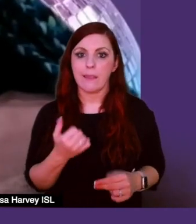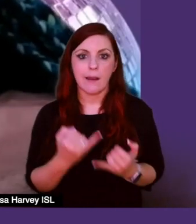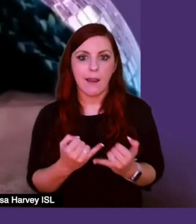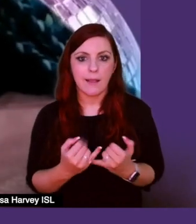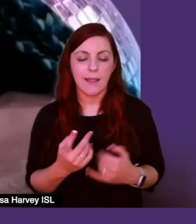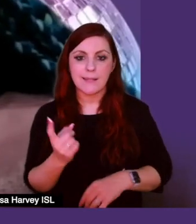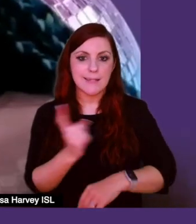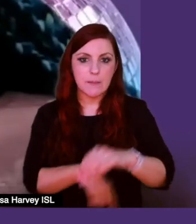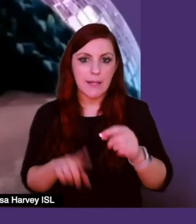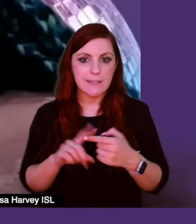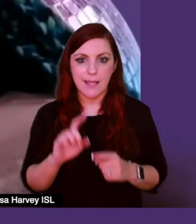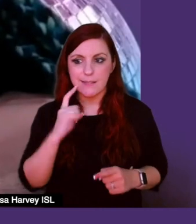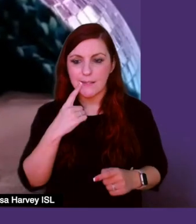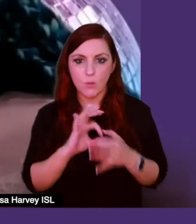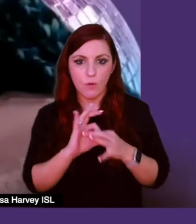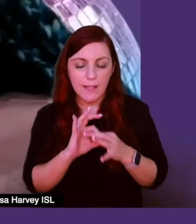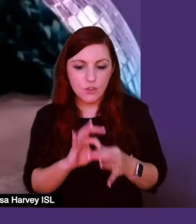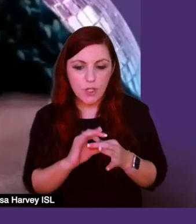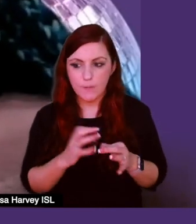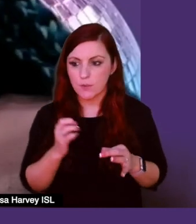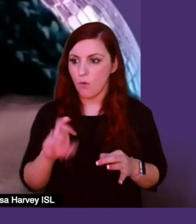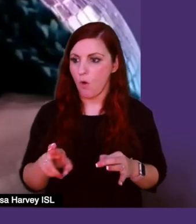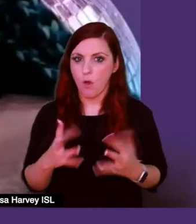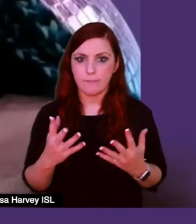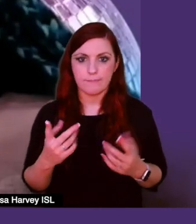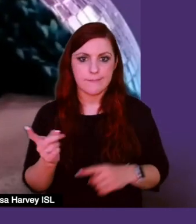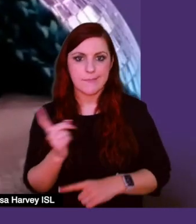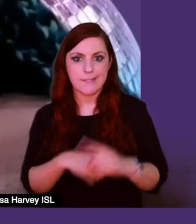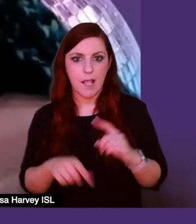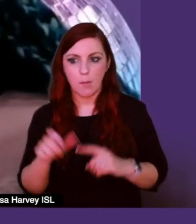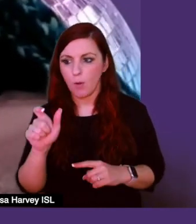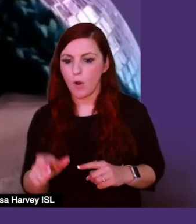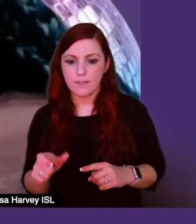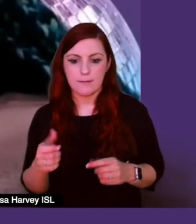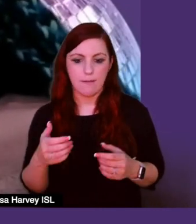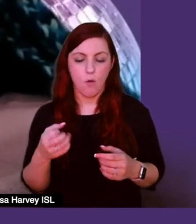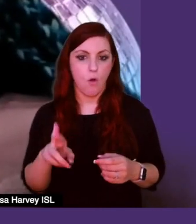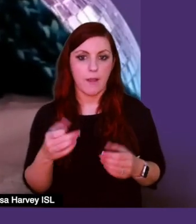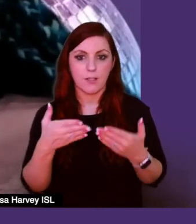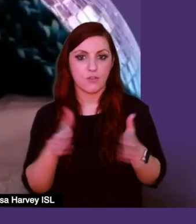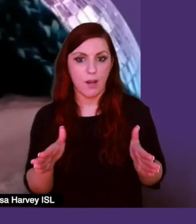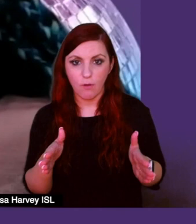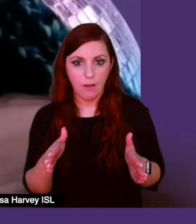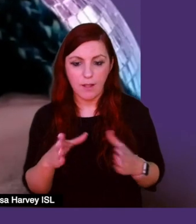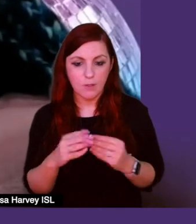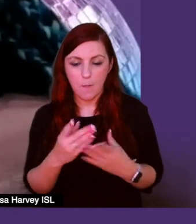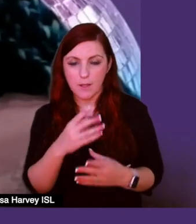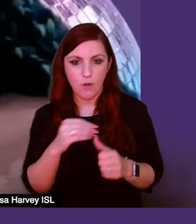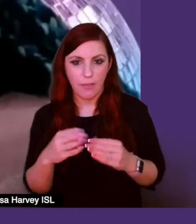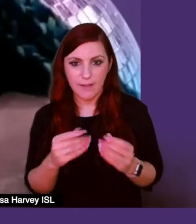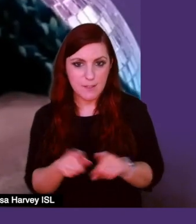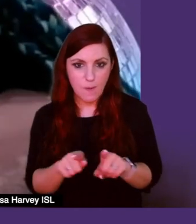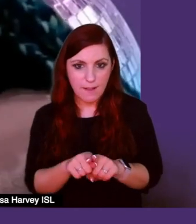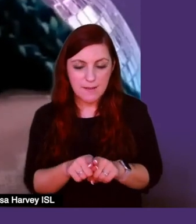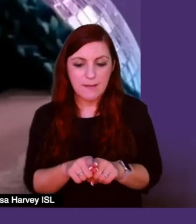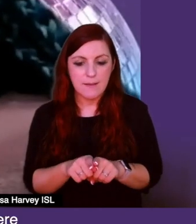disability and sex and relationships, all the way just ableism in general. So I talk a lot about topics